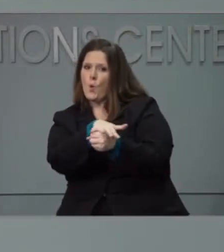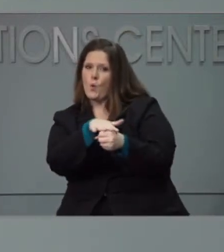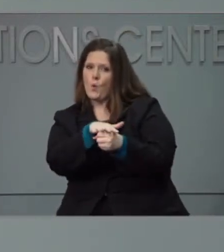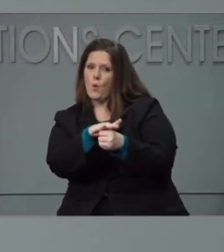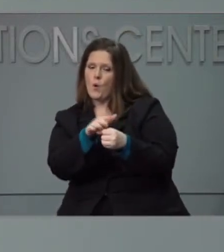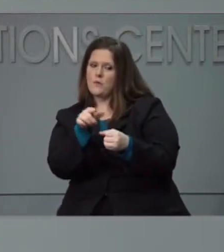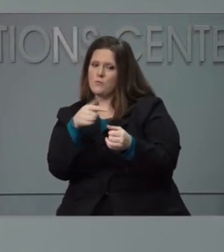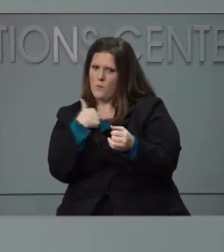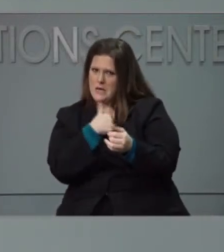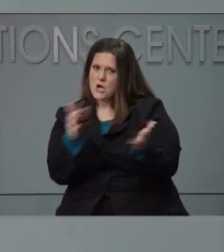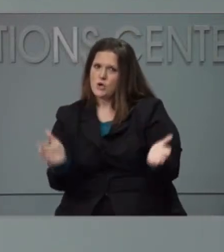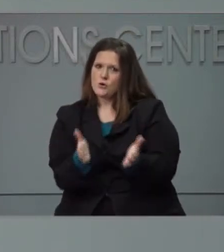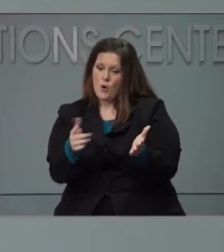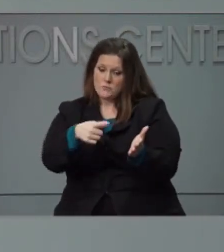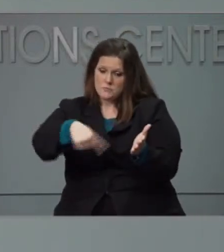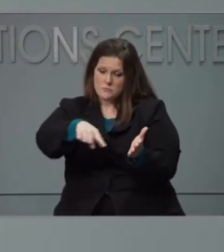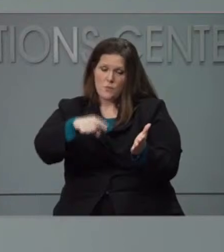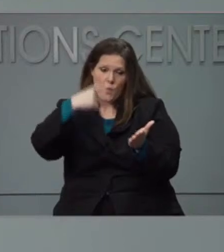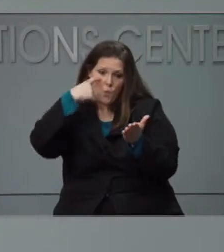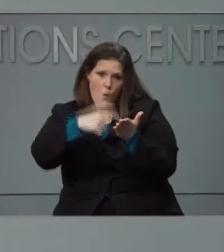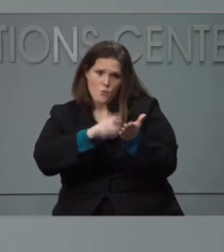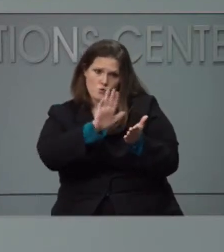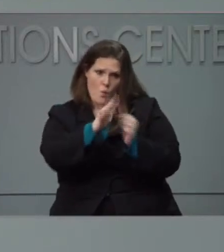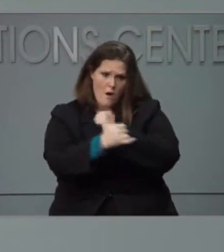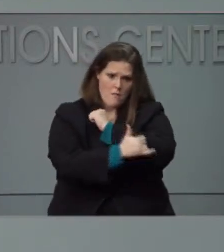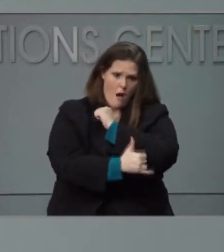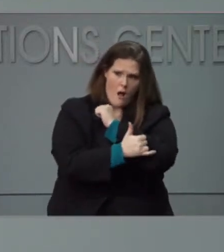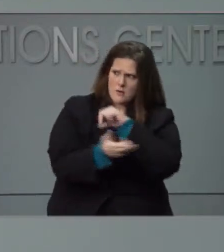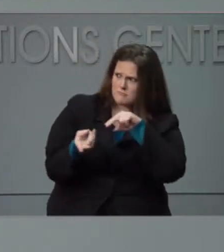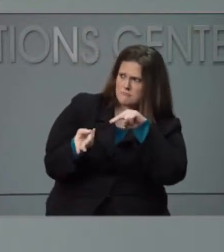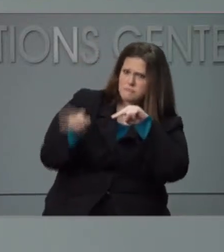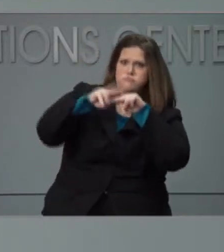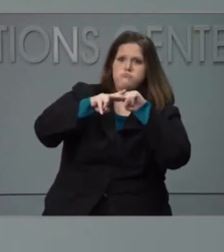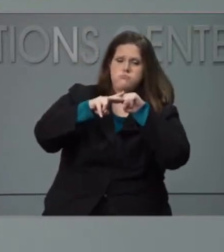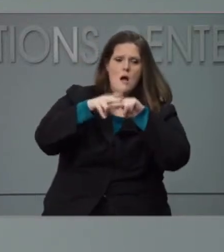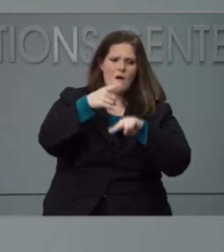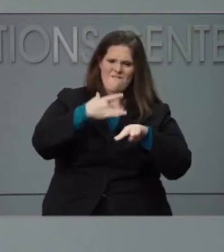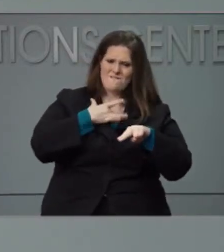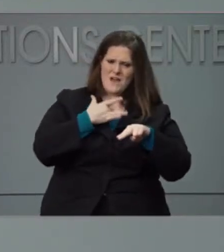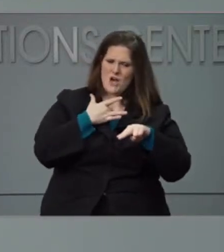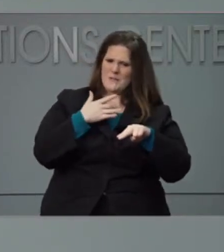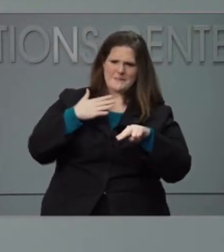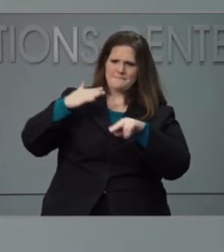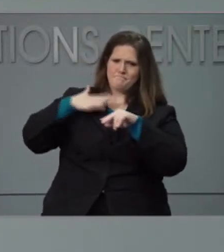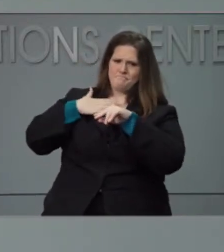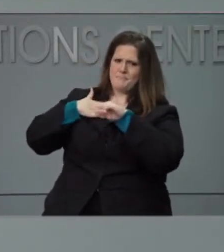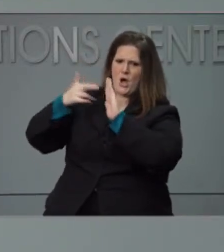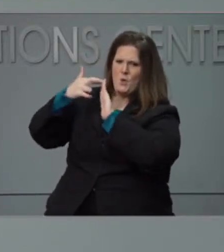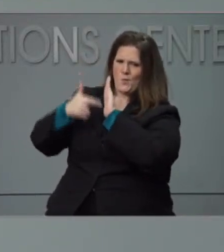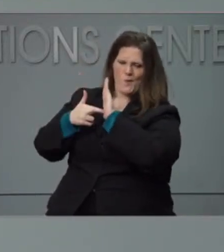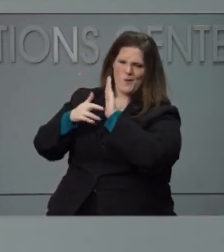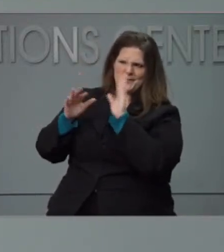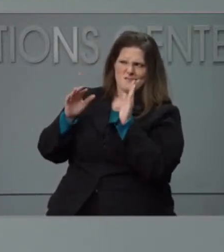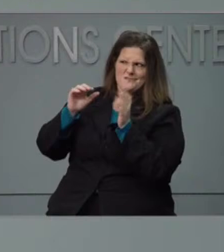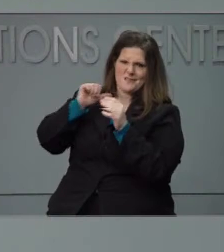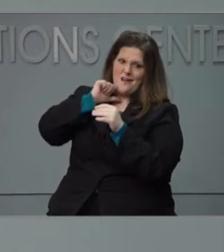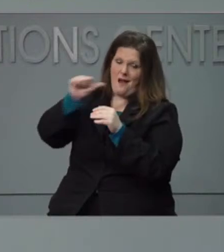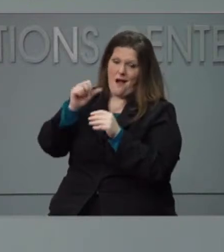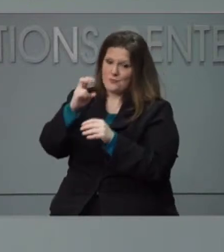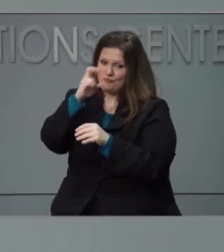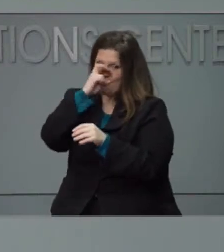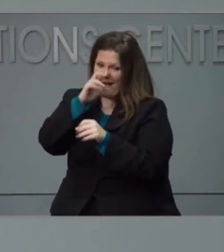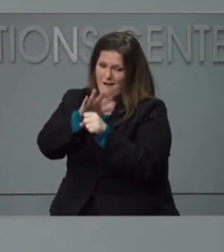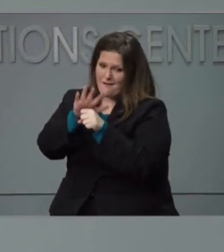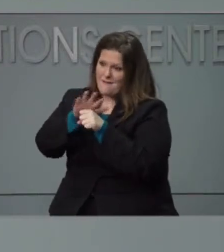seeing more viral spread in their community and if it worked better for their community, they could use